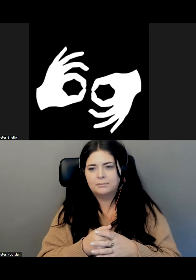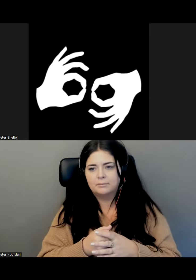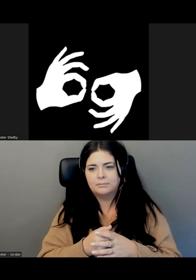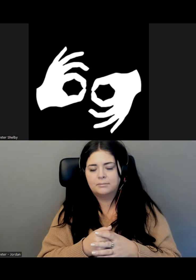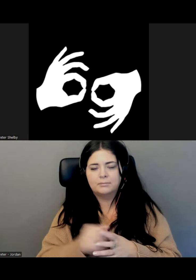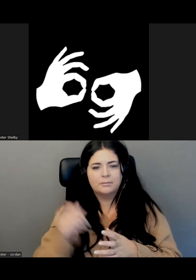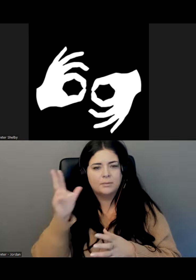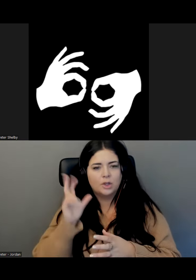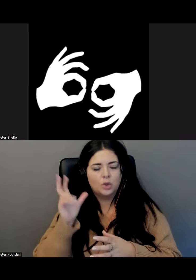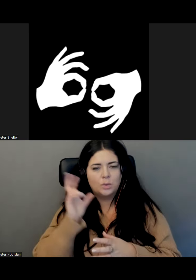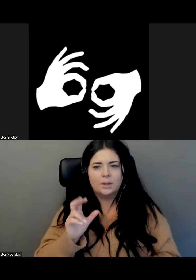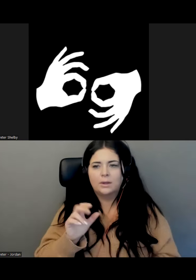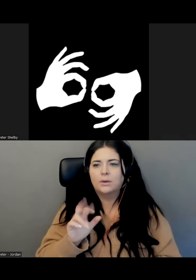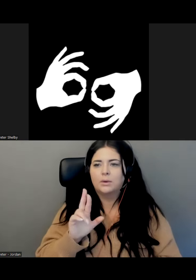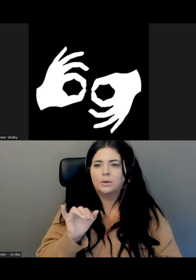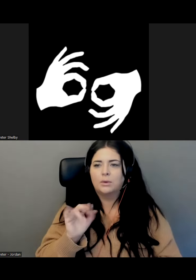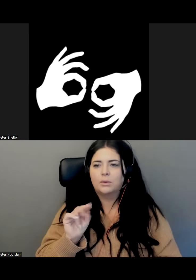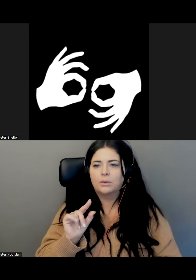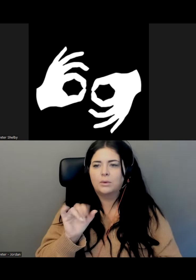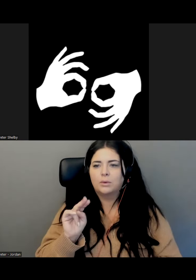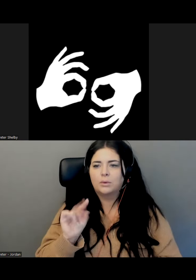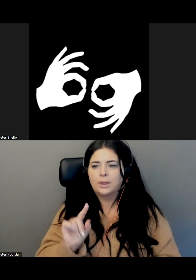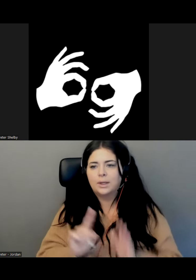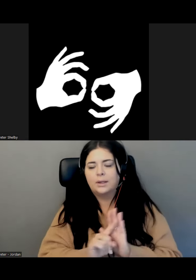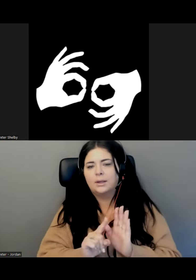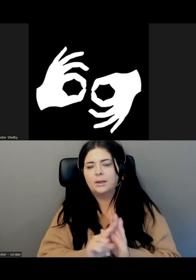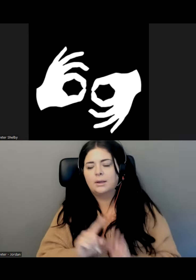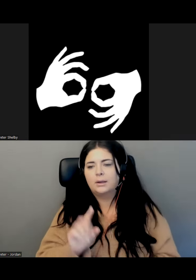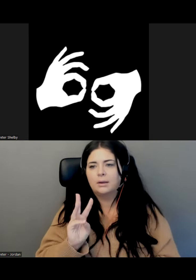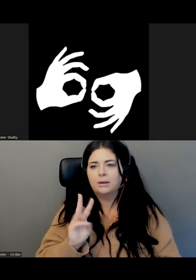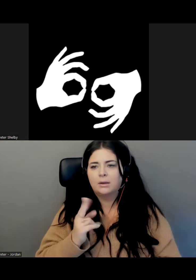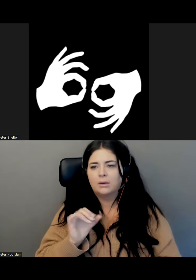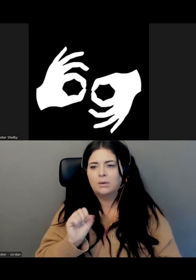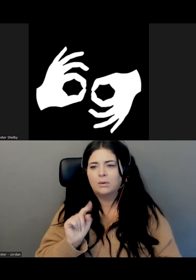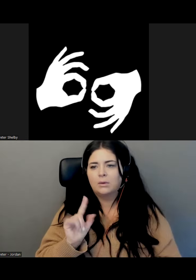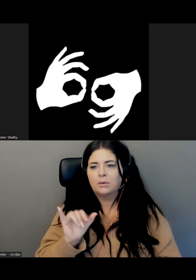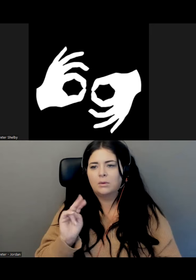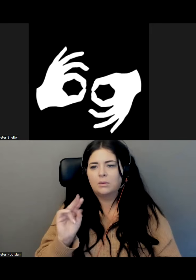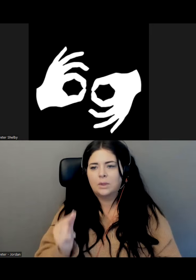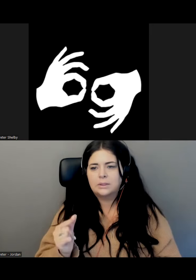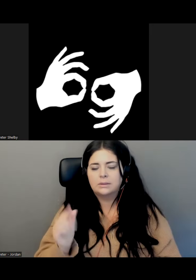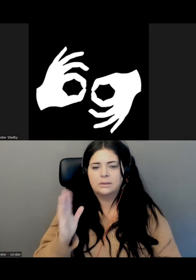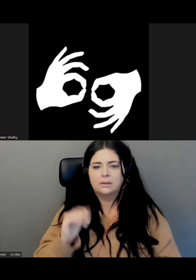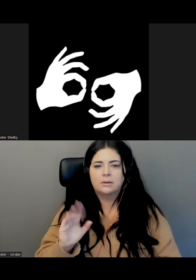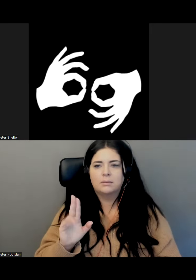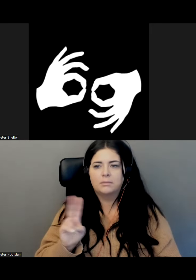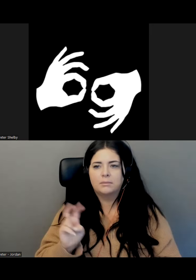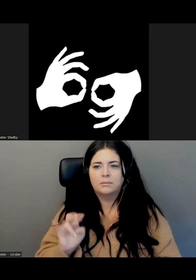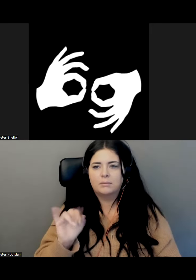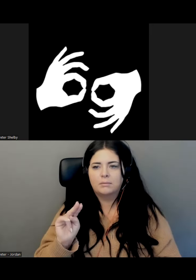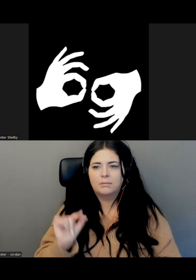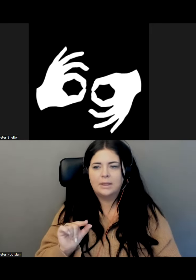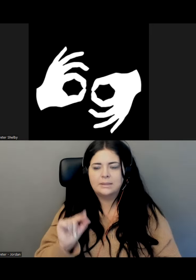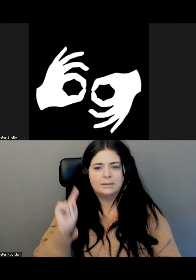ringing, buzzing, whistling, rushing any type of sound like that inside